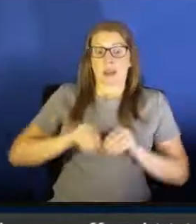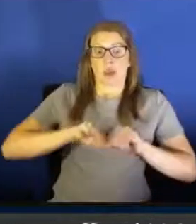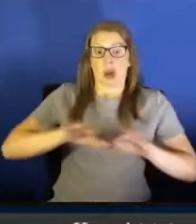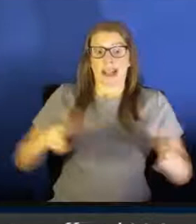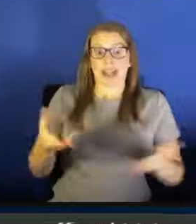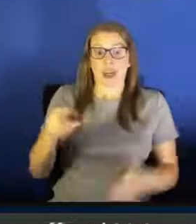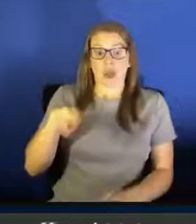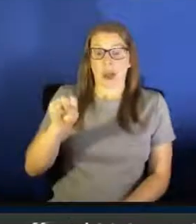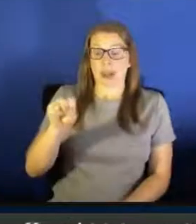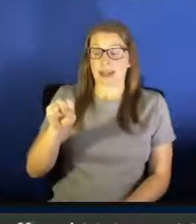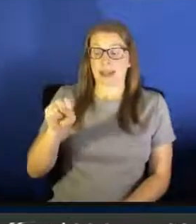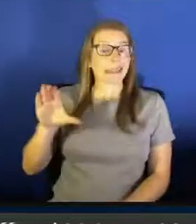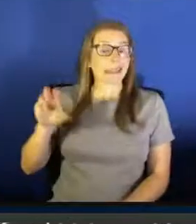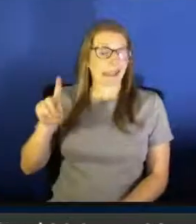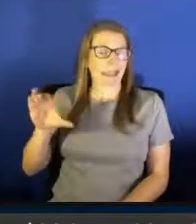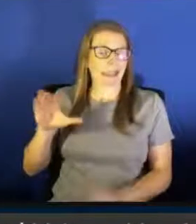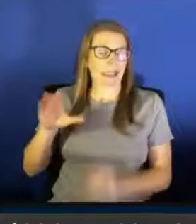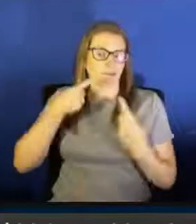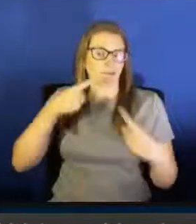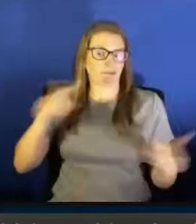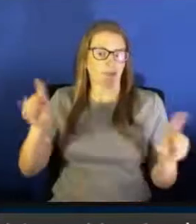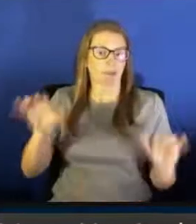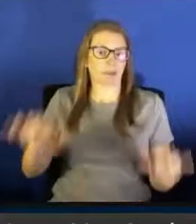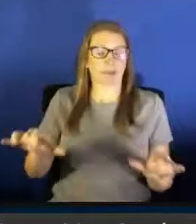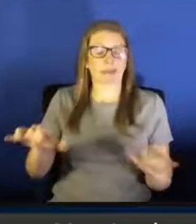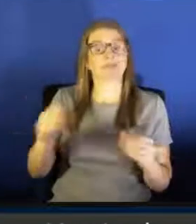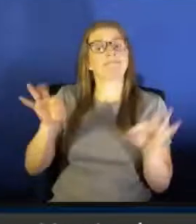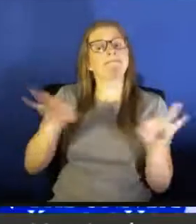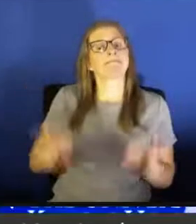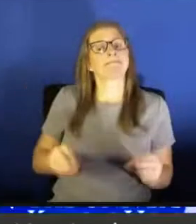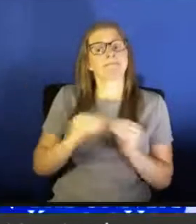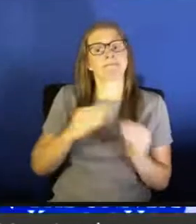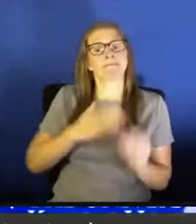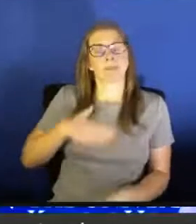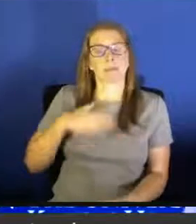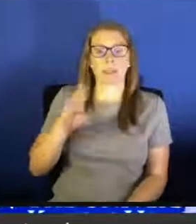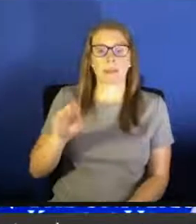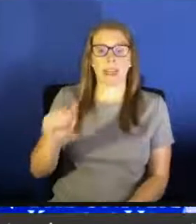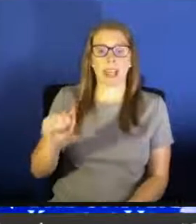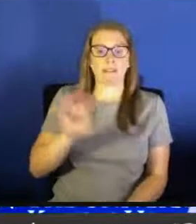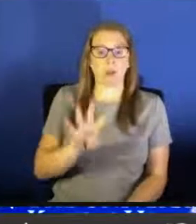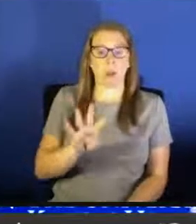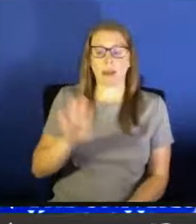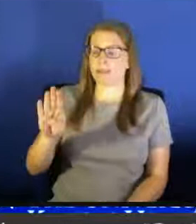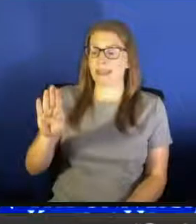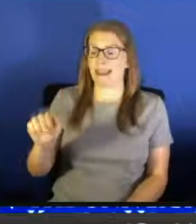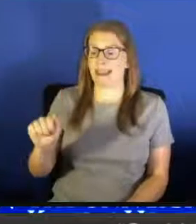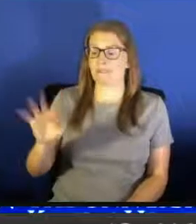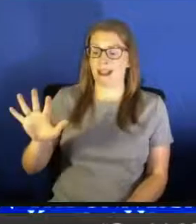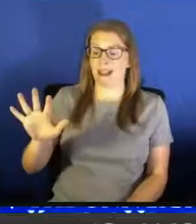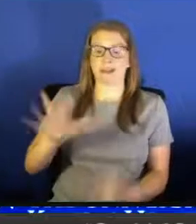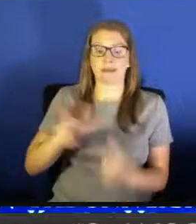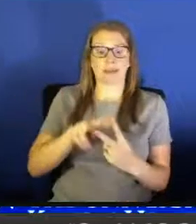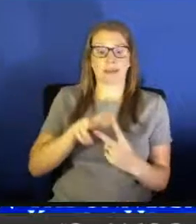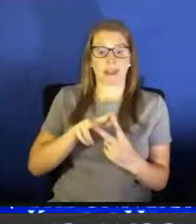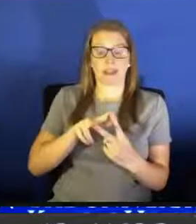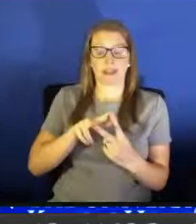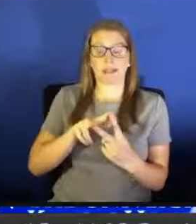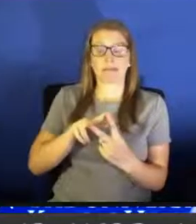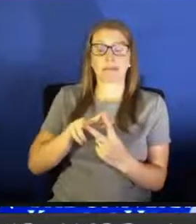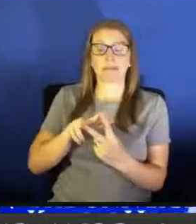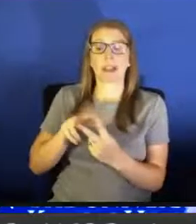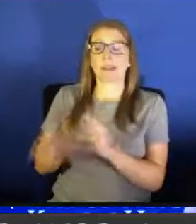CDC. What can you tell us about that? Yeah, so these are BA4 and BA5. These were originally detected in South Africa as